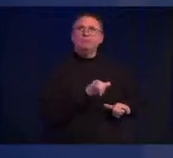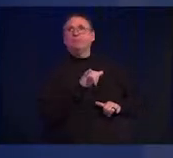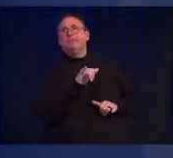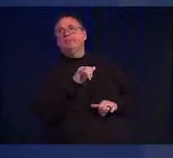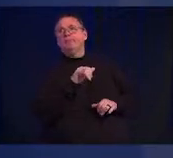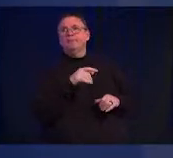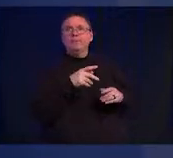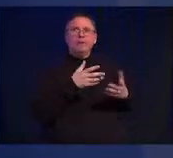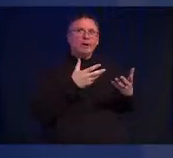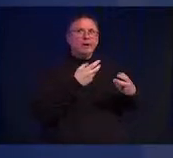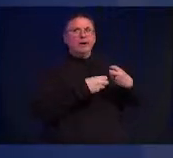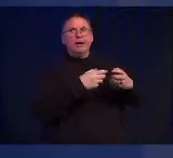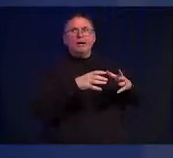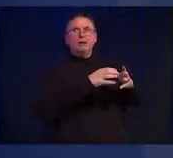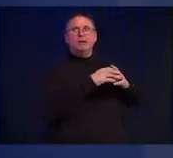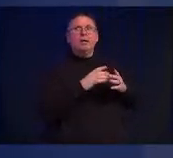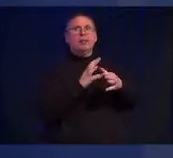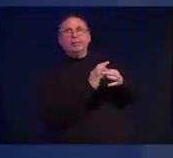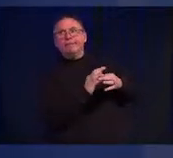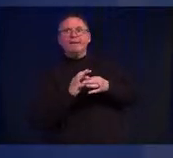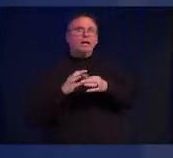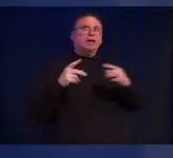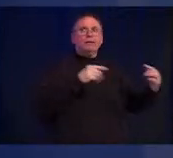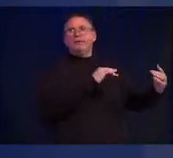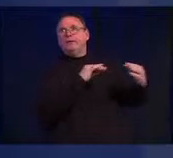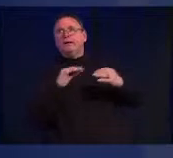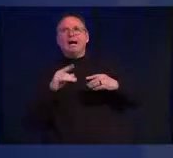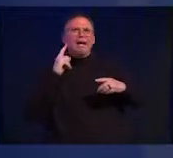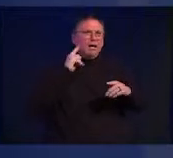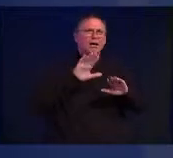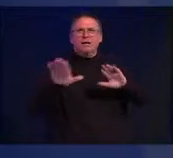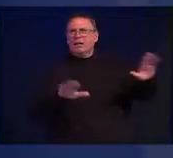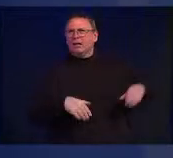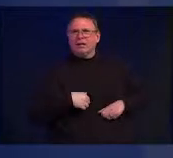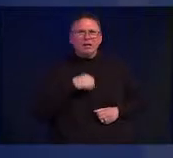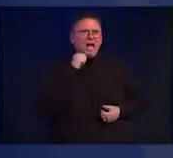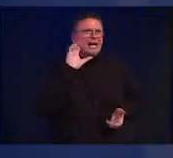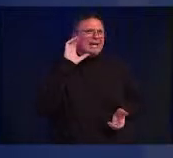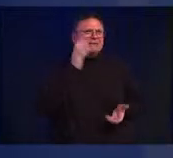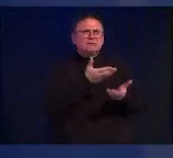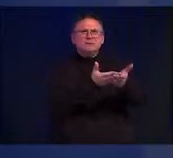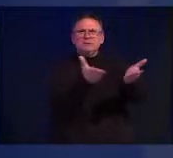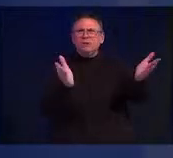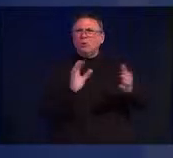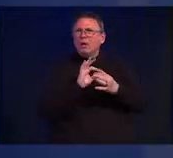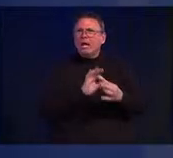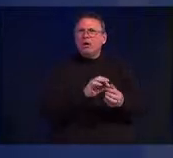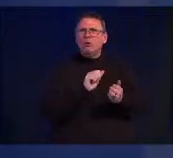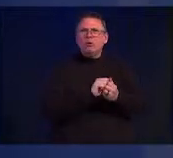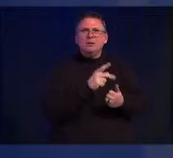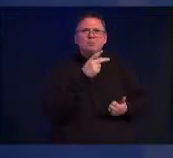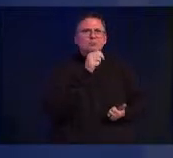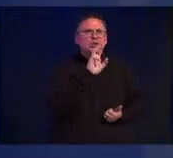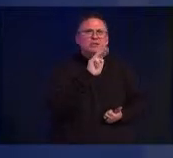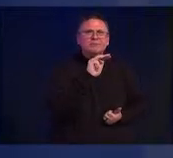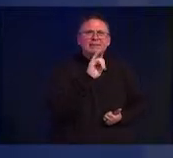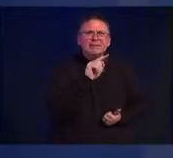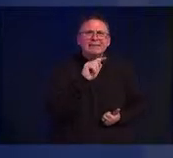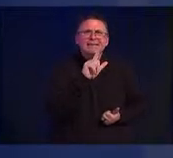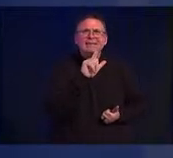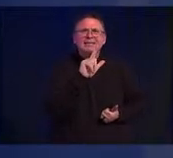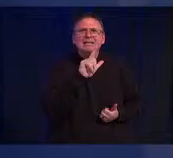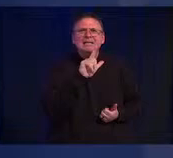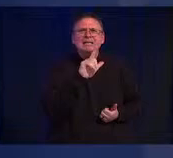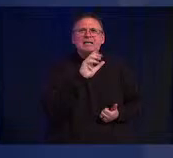listen to the local law enforcement. We didn't listen to them about permitless carry. We're not listening to them about protecting red flag laws. There